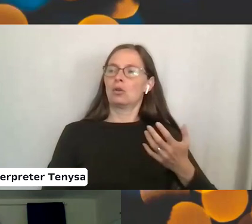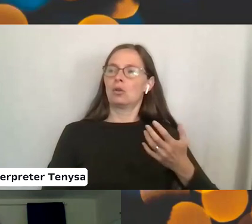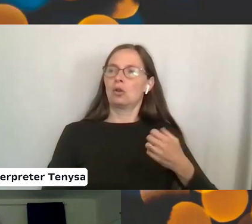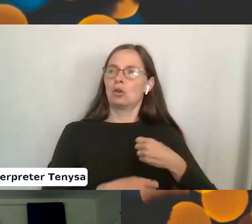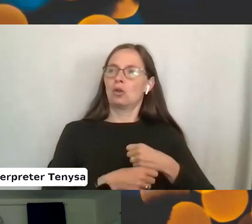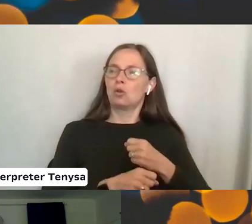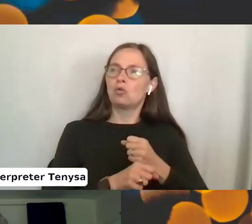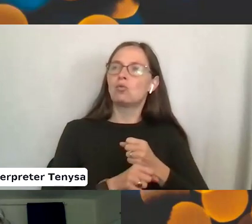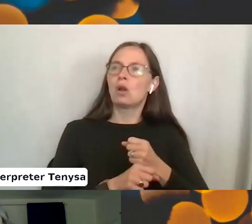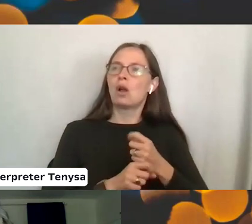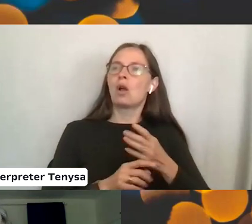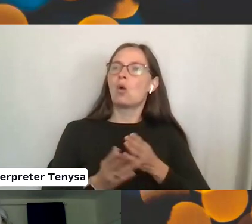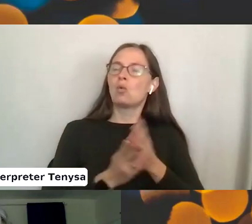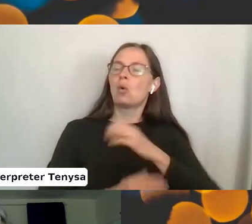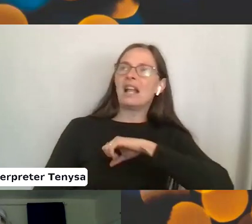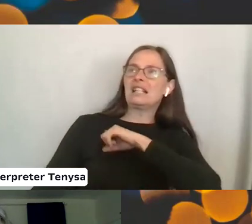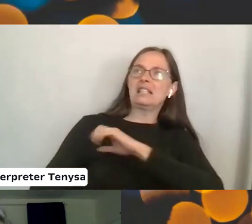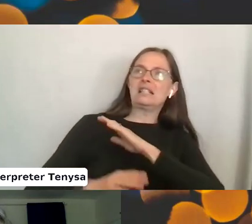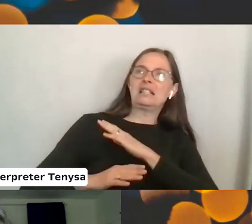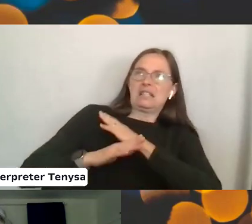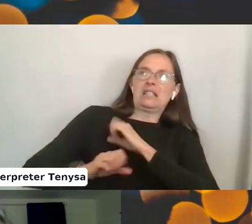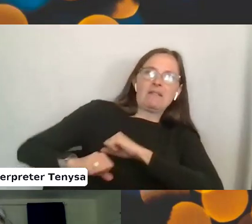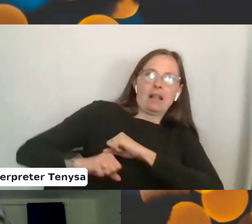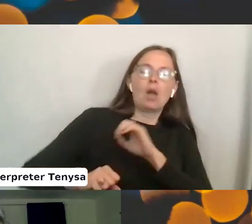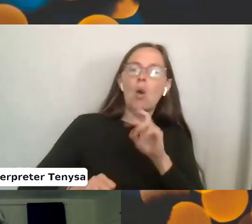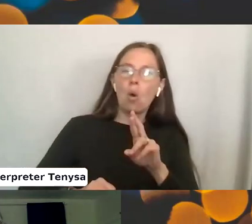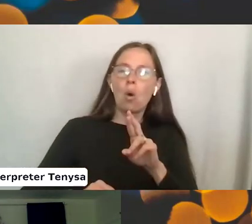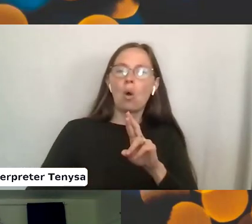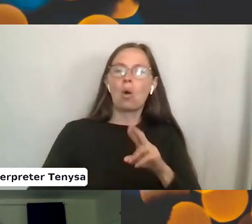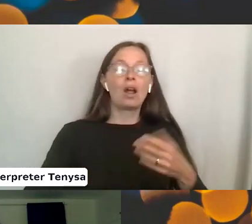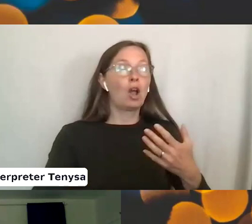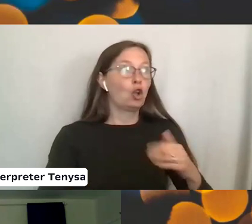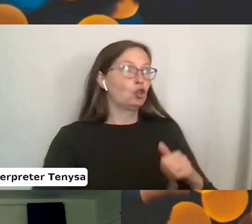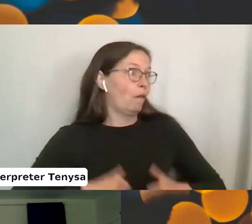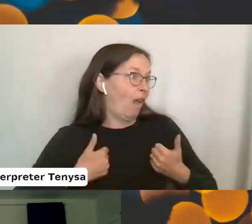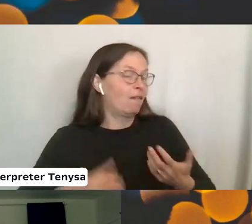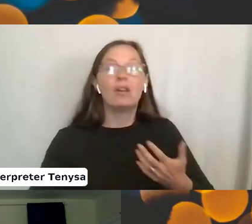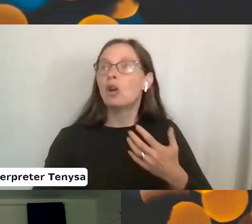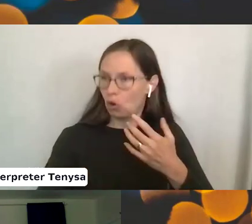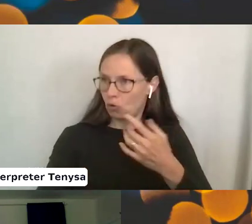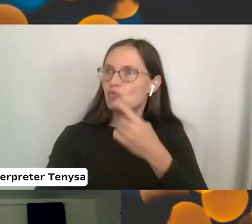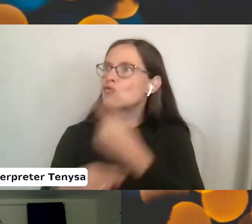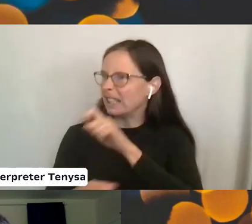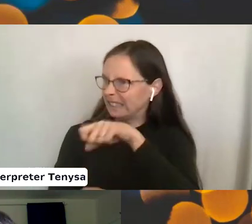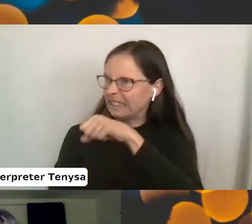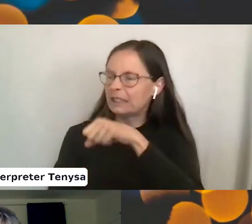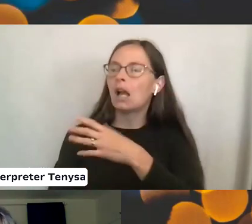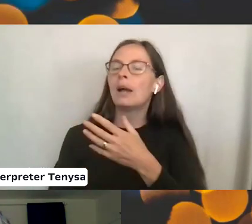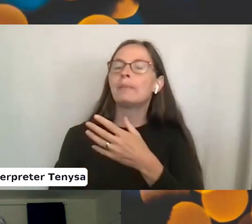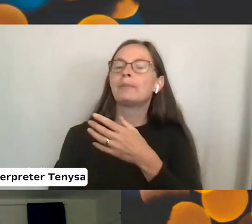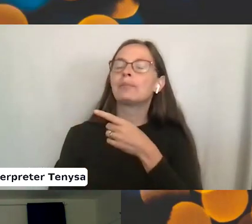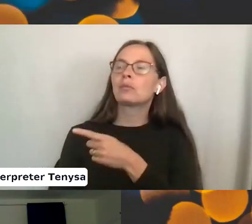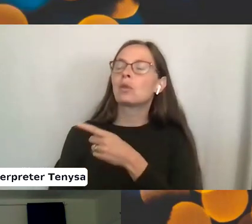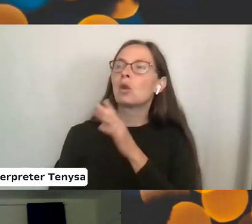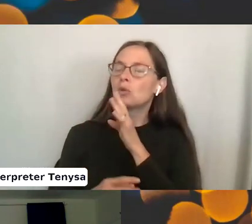of defensiveness or out of instincts, survival, that no service. Yes. And so when you